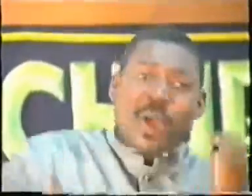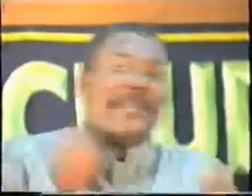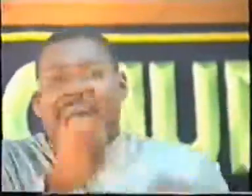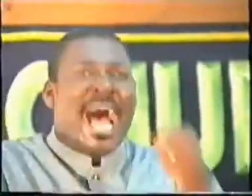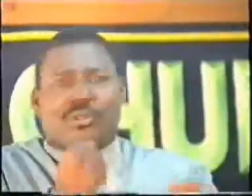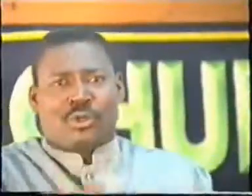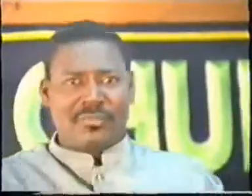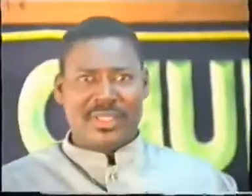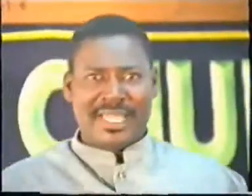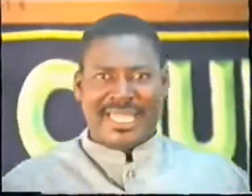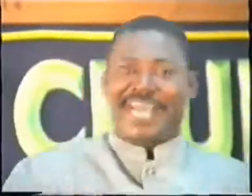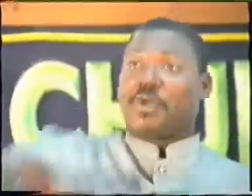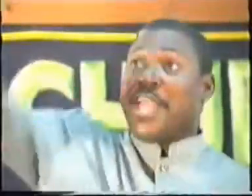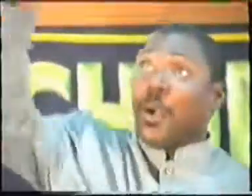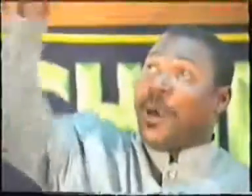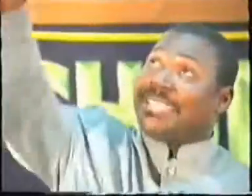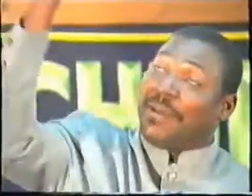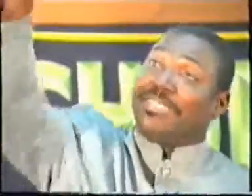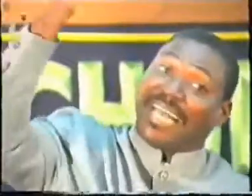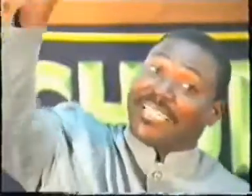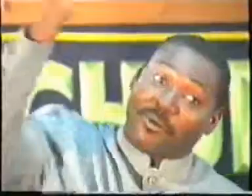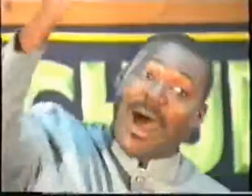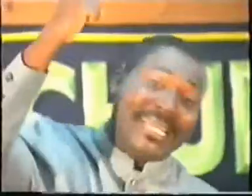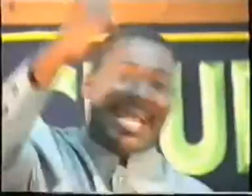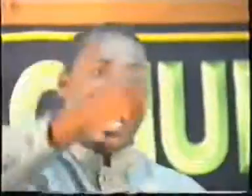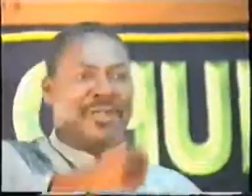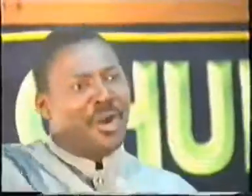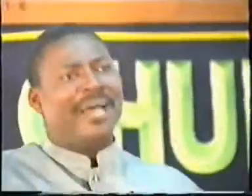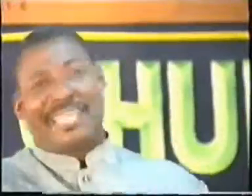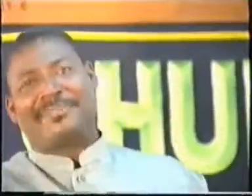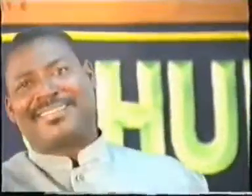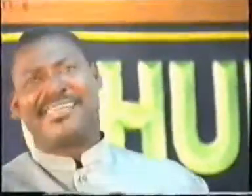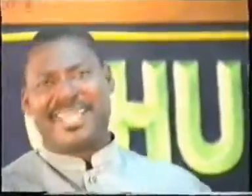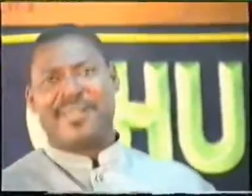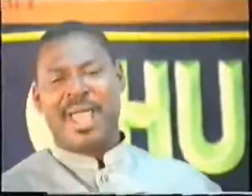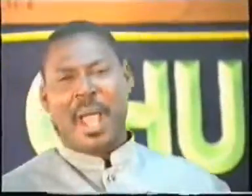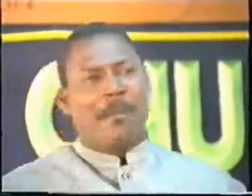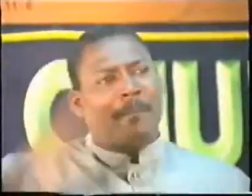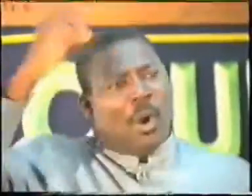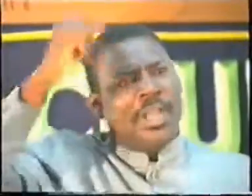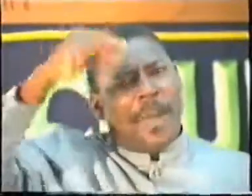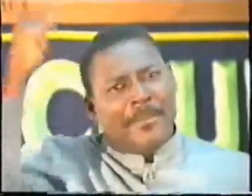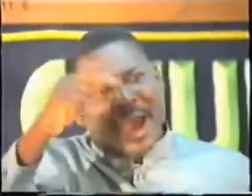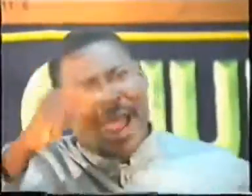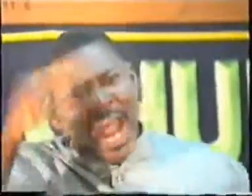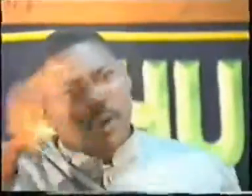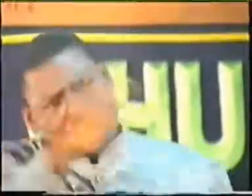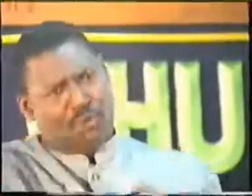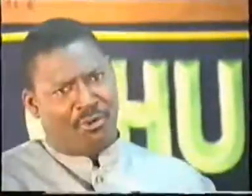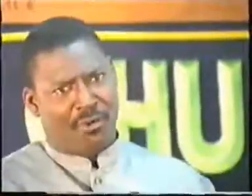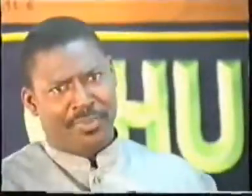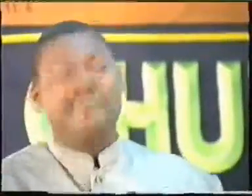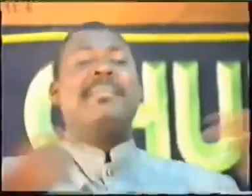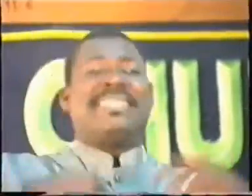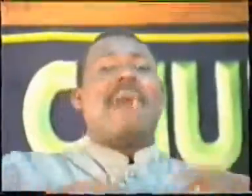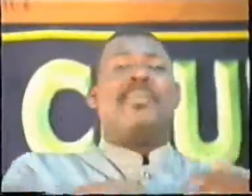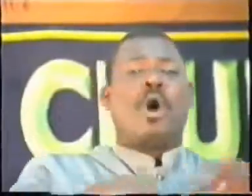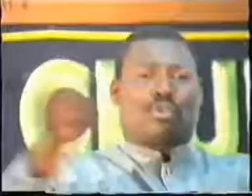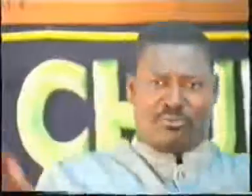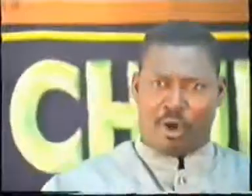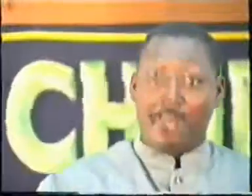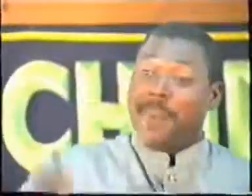bɛfa kwan biara so na sɛ onyankopɔn sɛm no te ase nko adeɛ a romans chapter 3 sɛ momma wɔ nipa biara ɛnyɛ ɔtorofoɔ me a